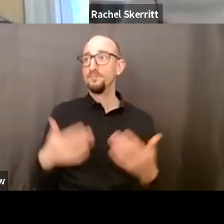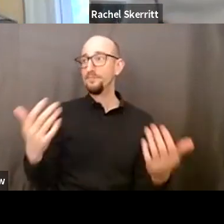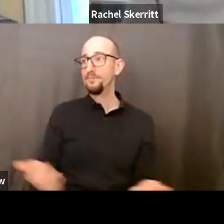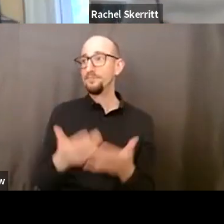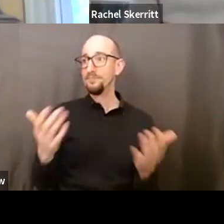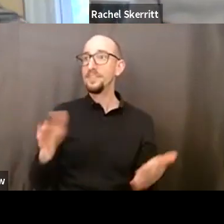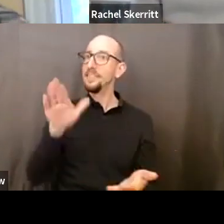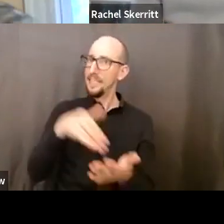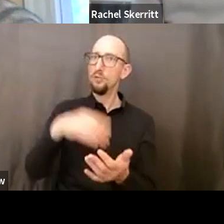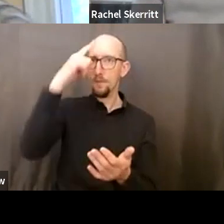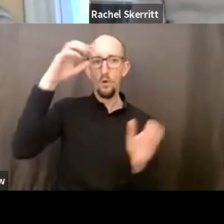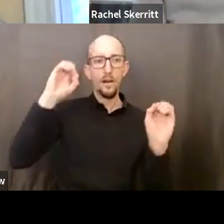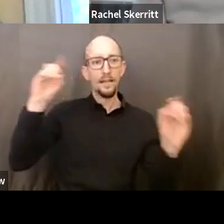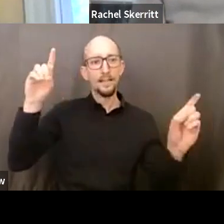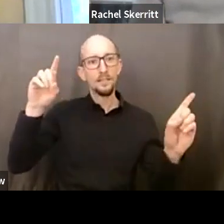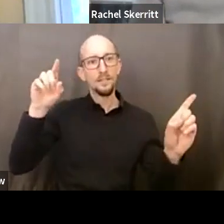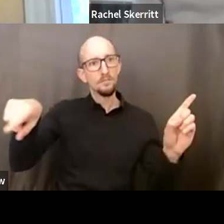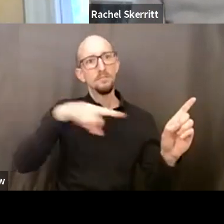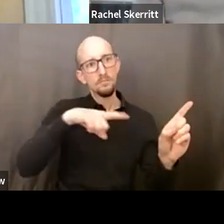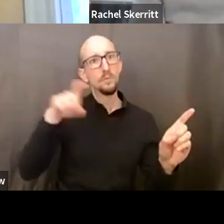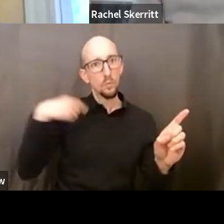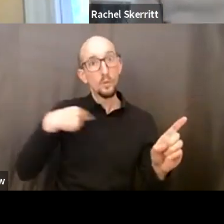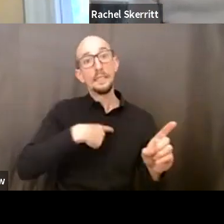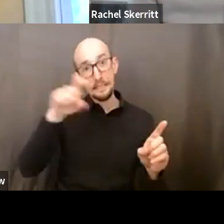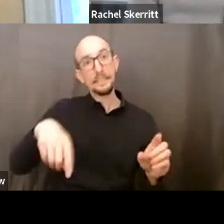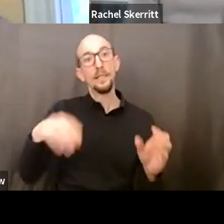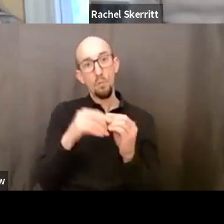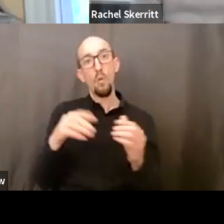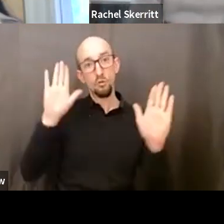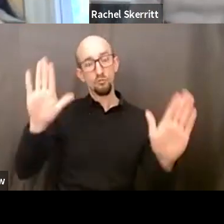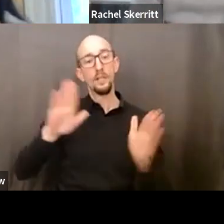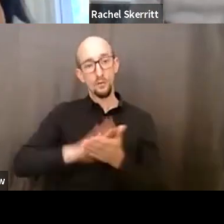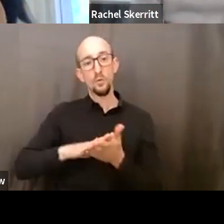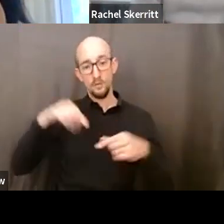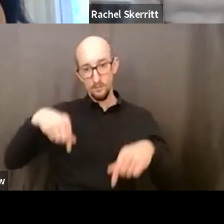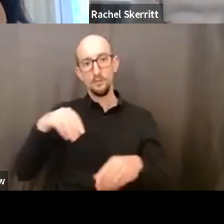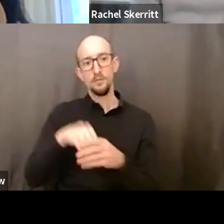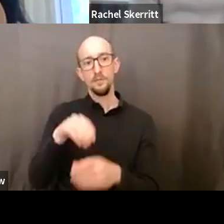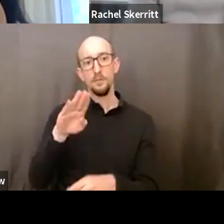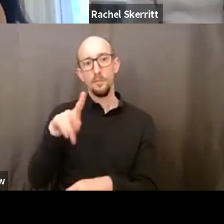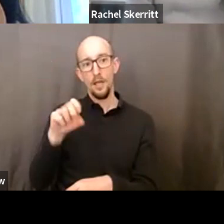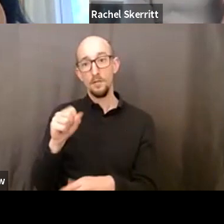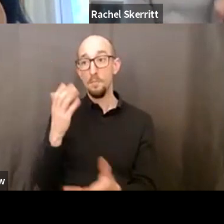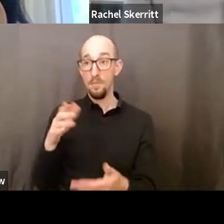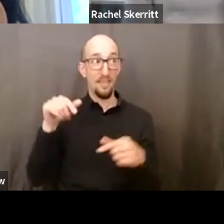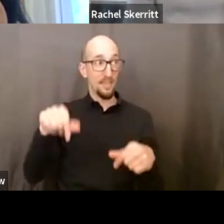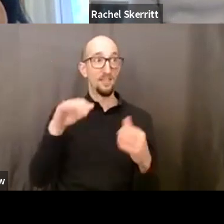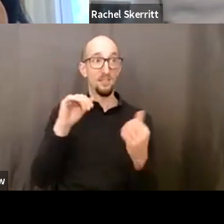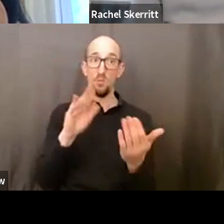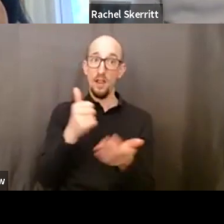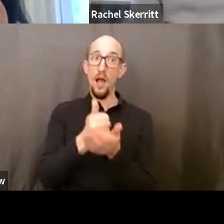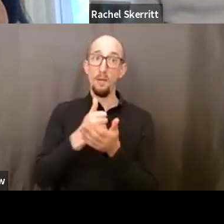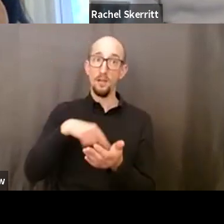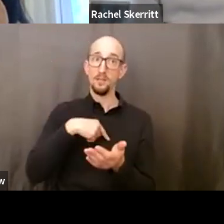centers of education, schools in BPS. And maybe that will help compel us there. But I'm